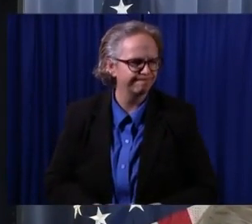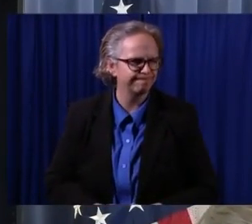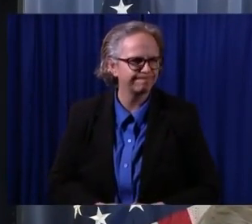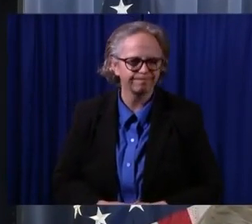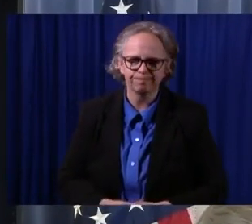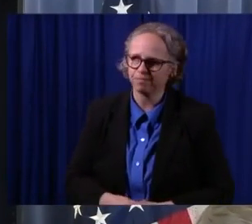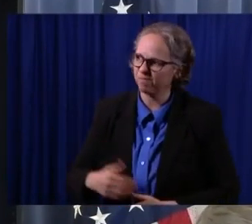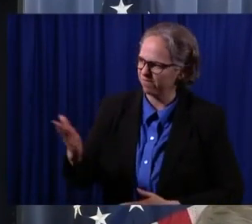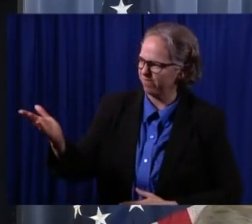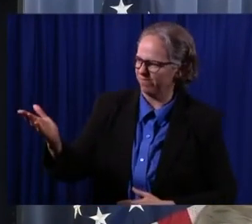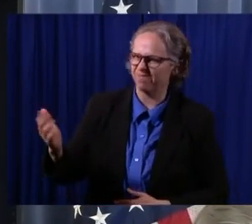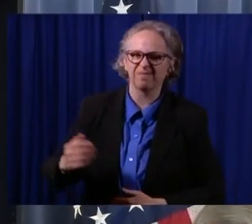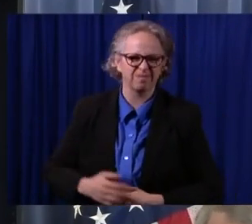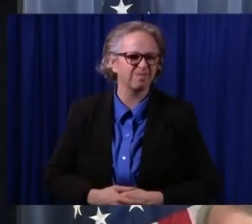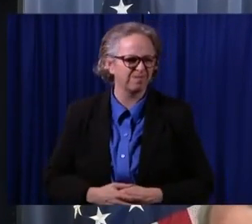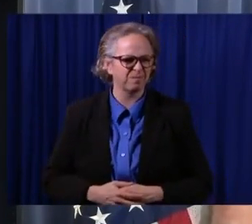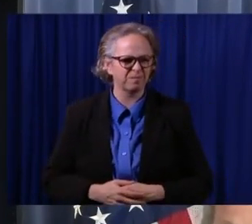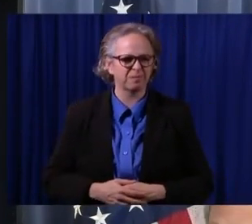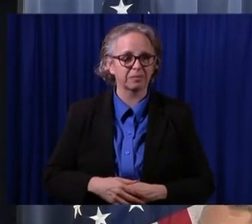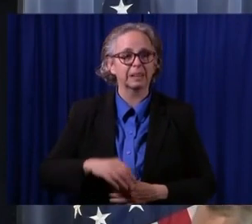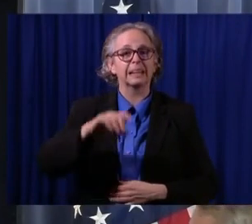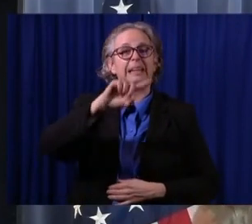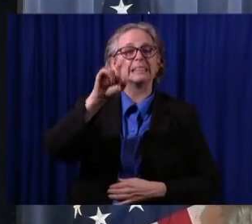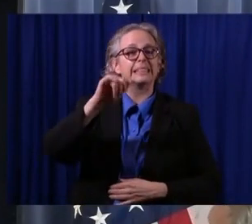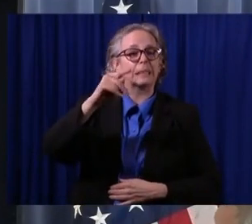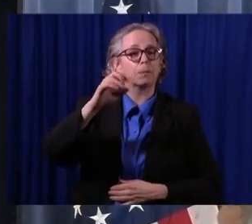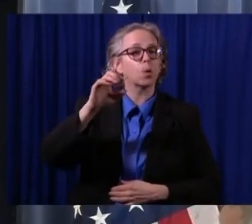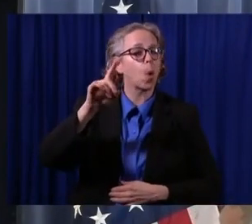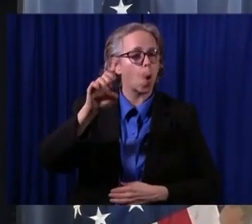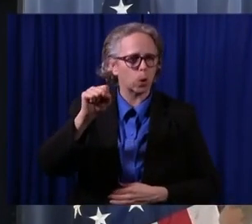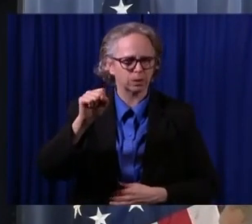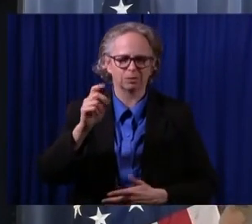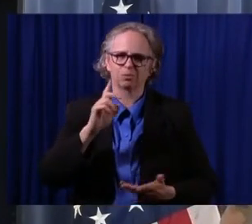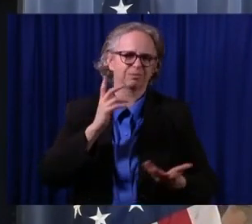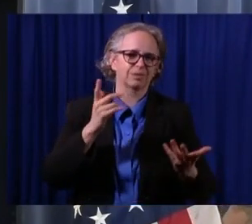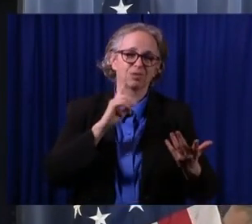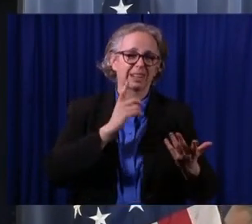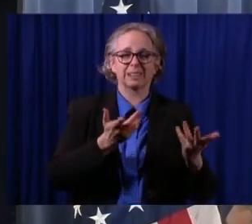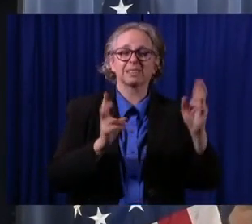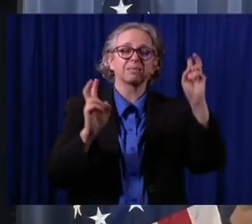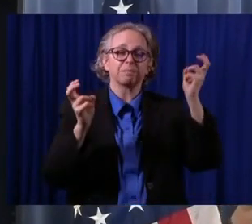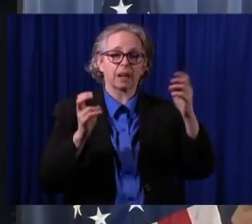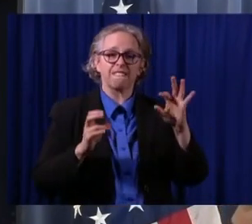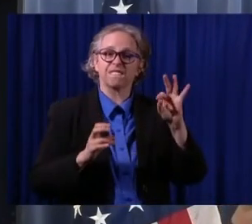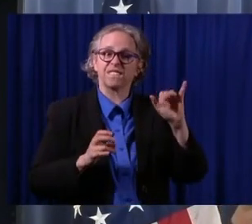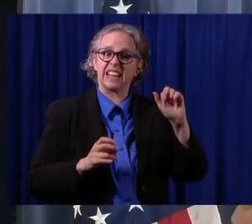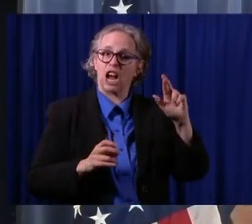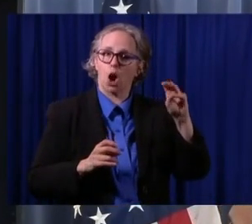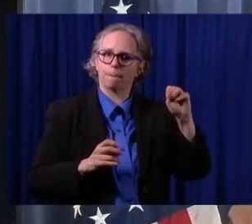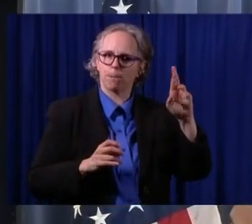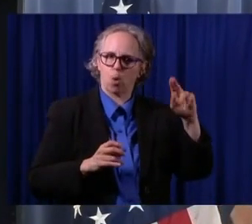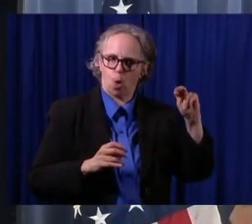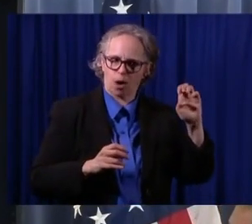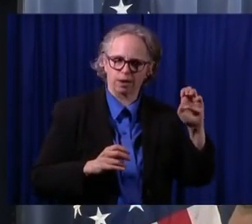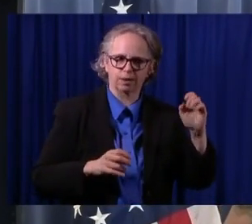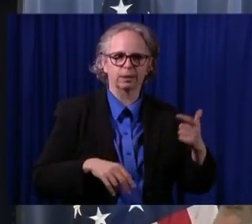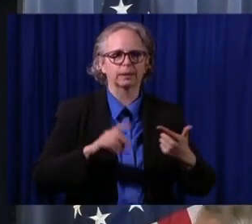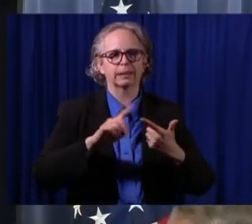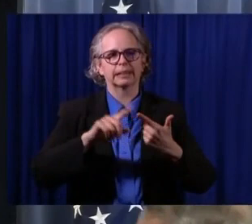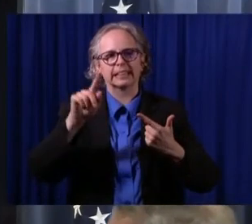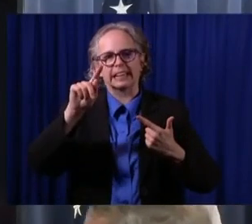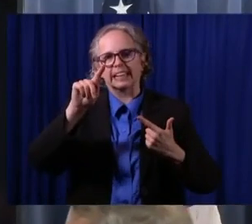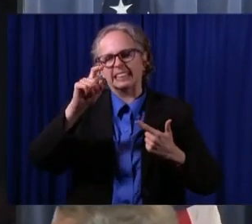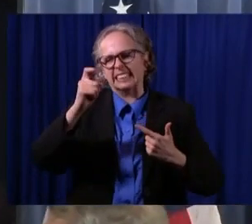Two zip codes, basically Fairborn and Xenia. We'll go to the next line. So